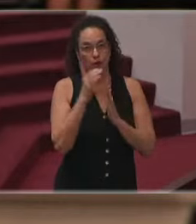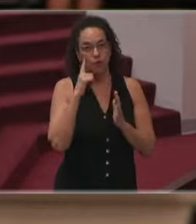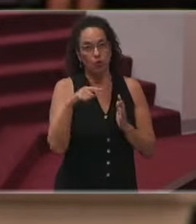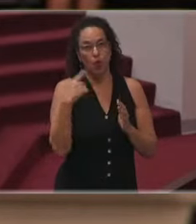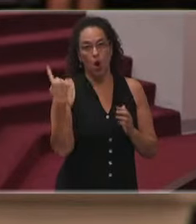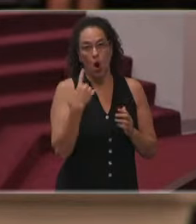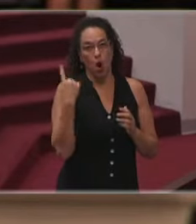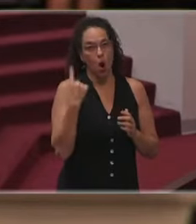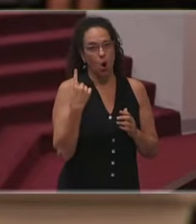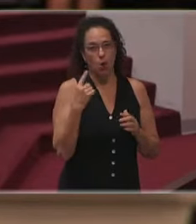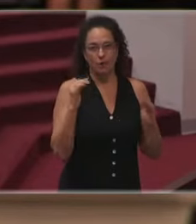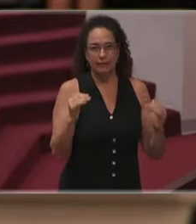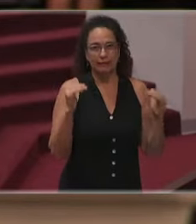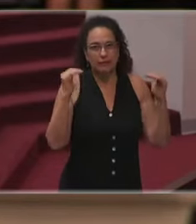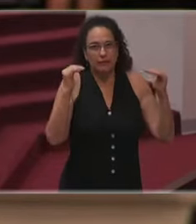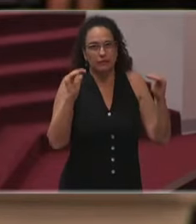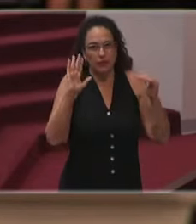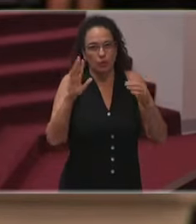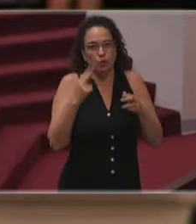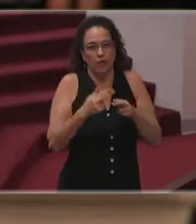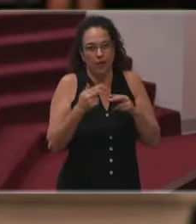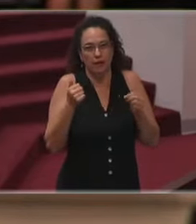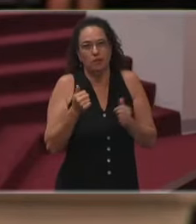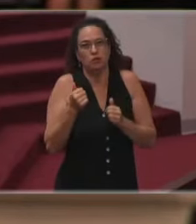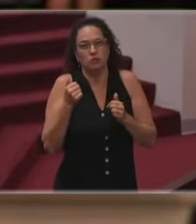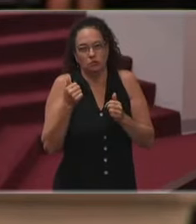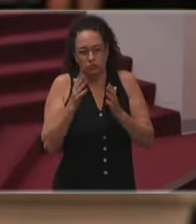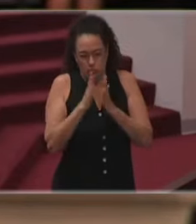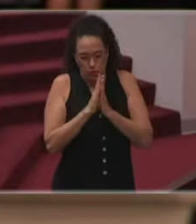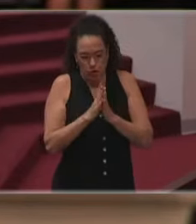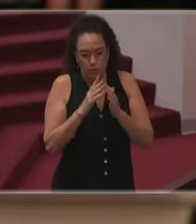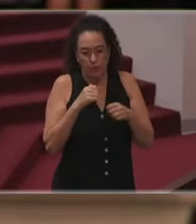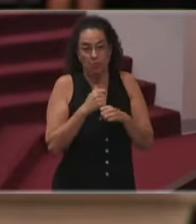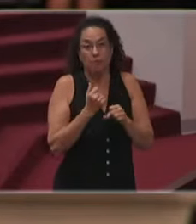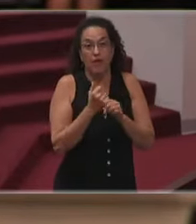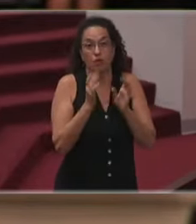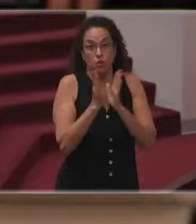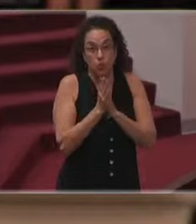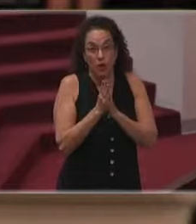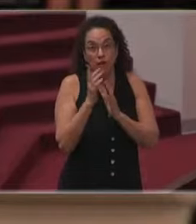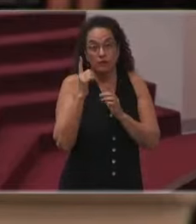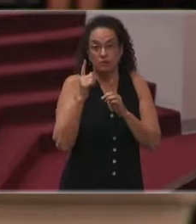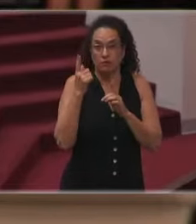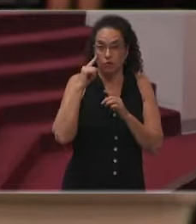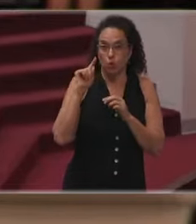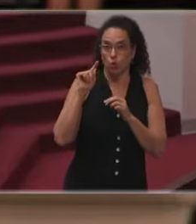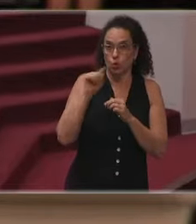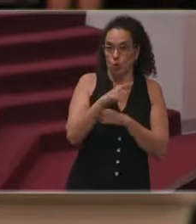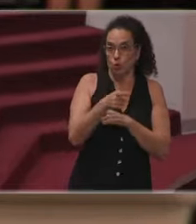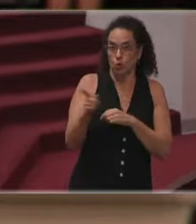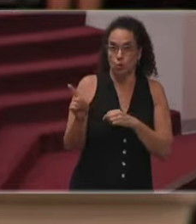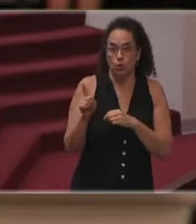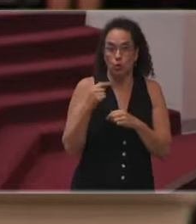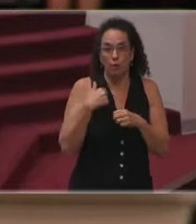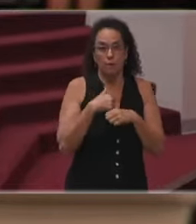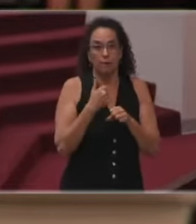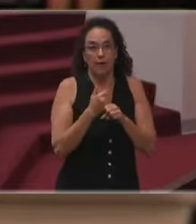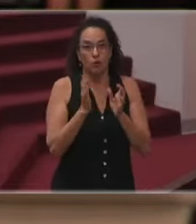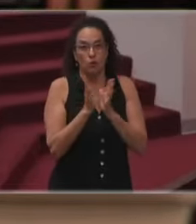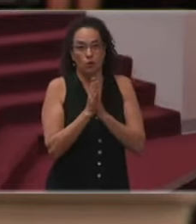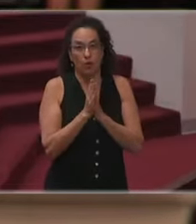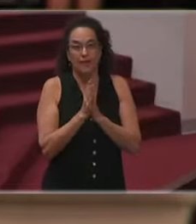always lifting you up in prayer and making requests on your behalf, requesting